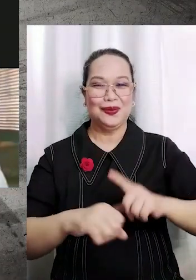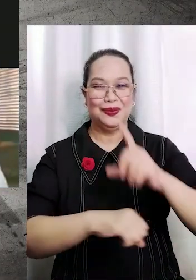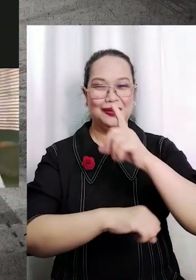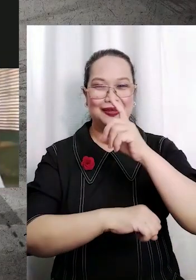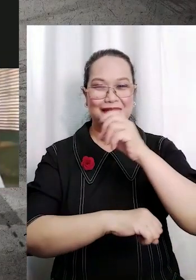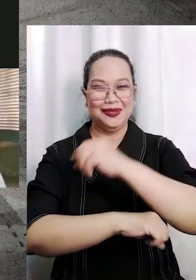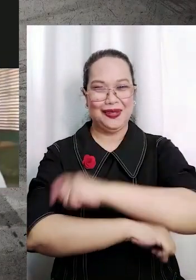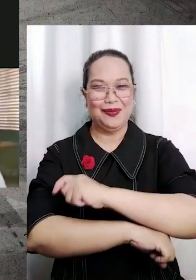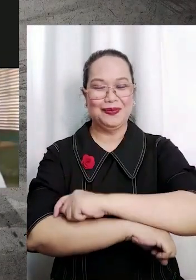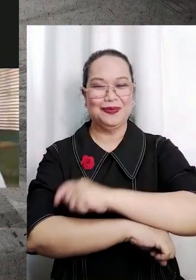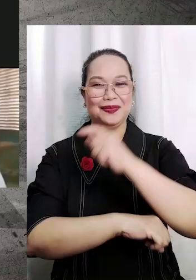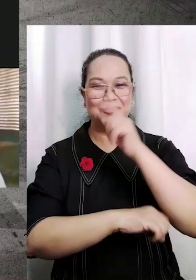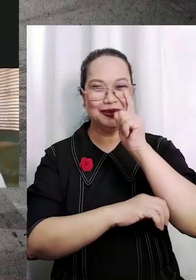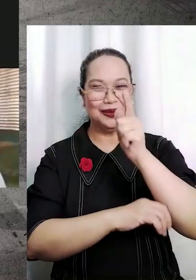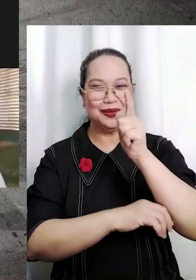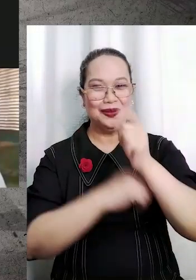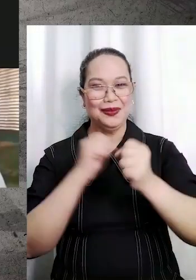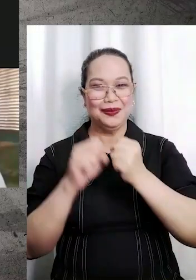hapag-hapunan ng taong